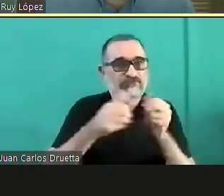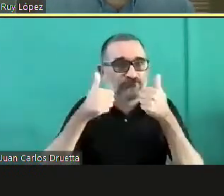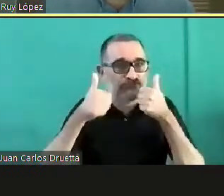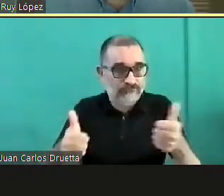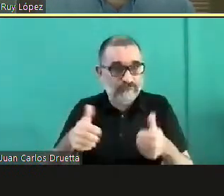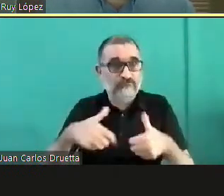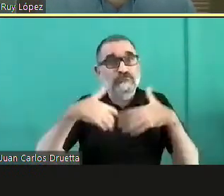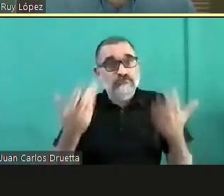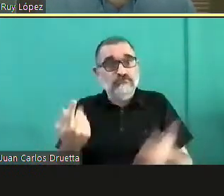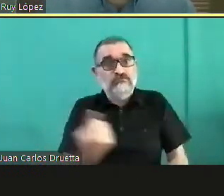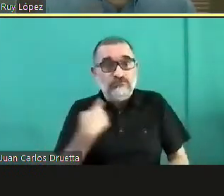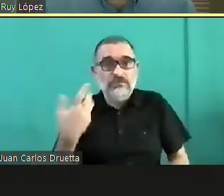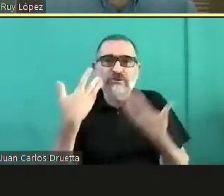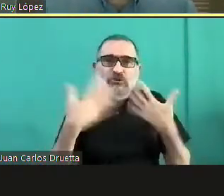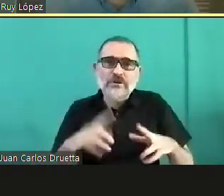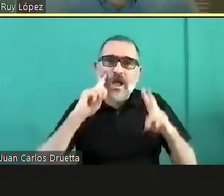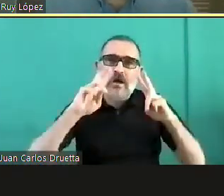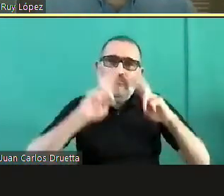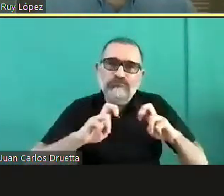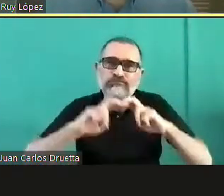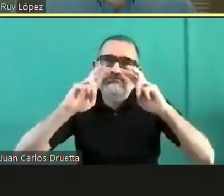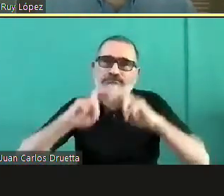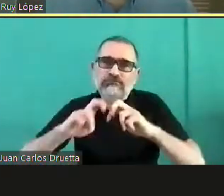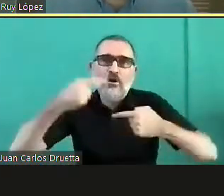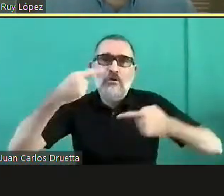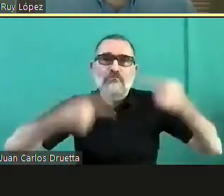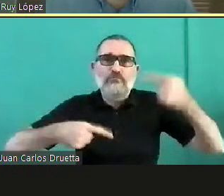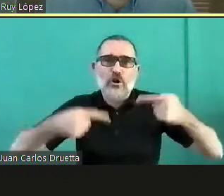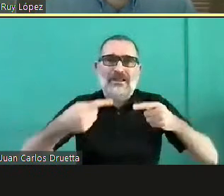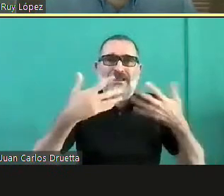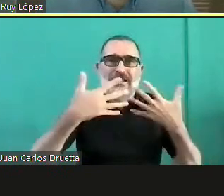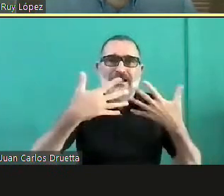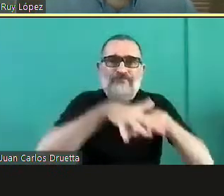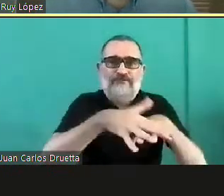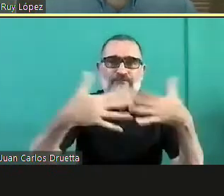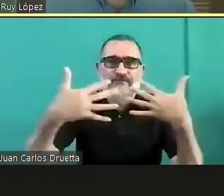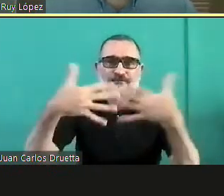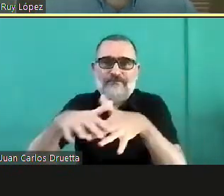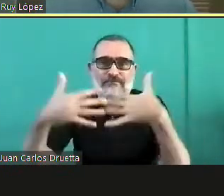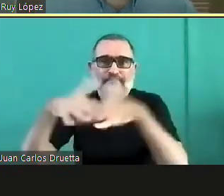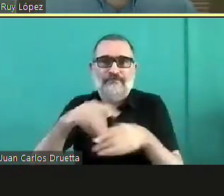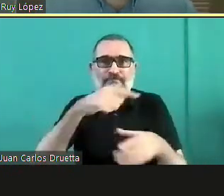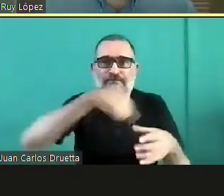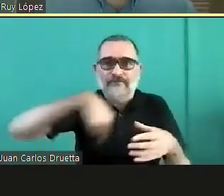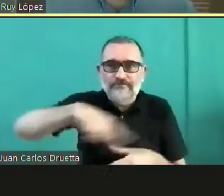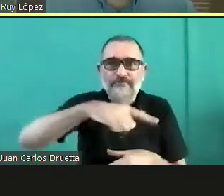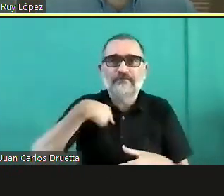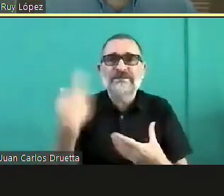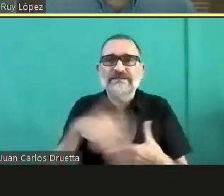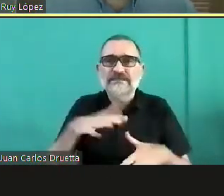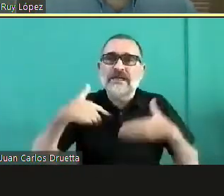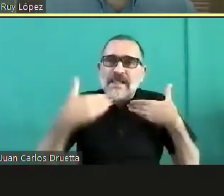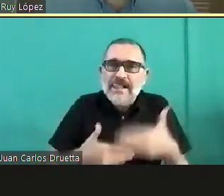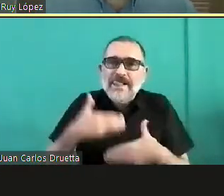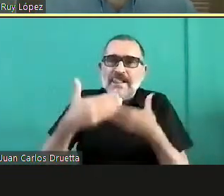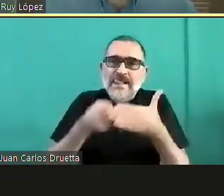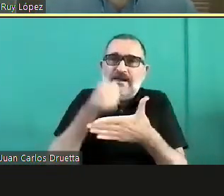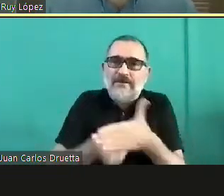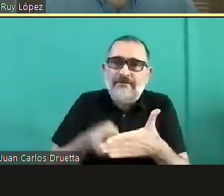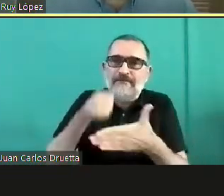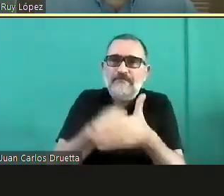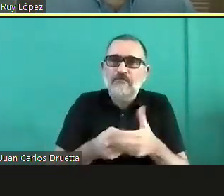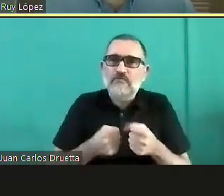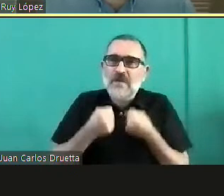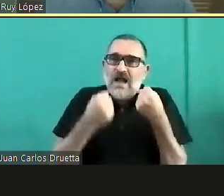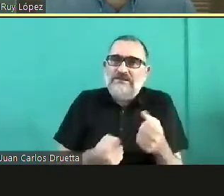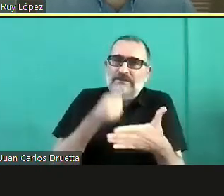lets the health sector all walk in the same direction. So this is part of the three main lessons that we have learned, and this